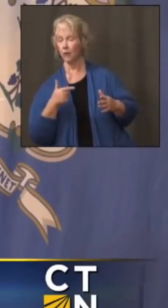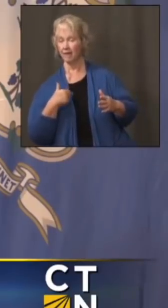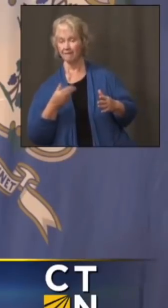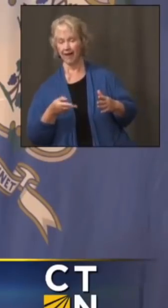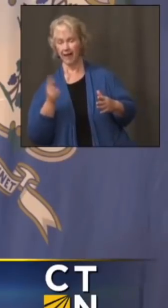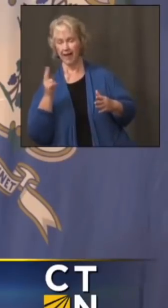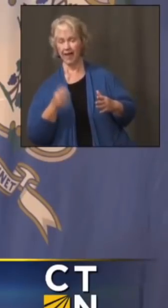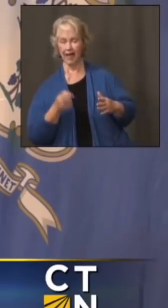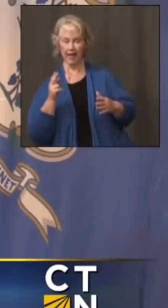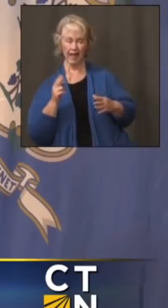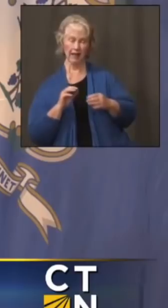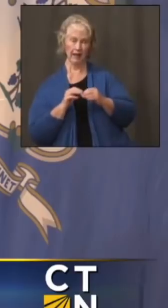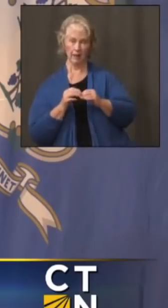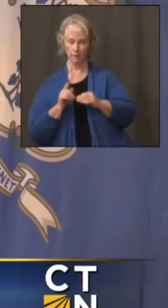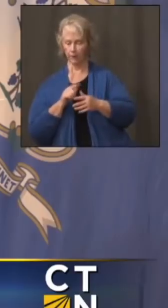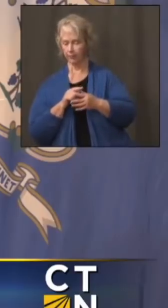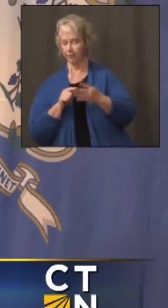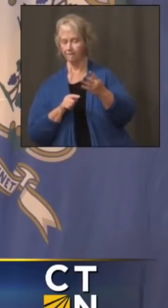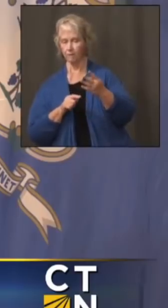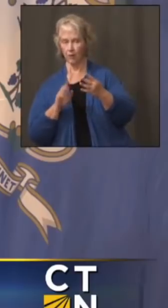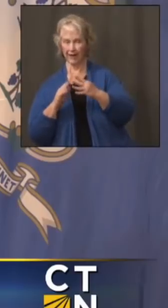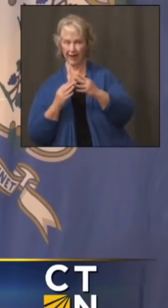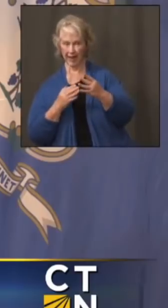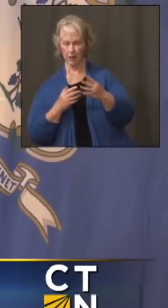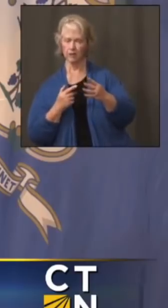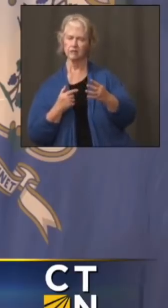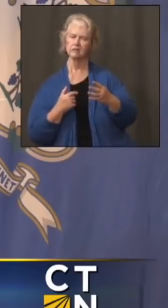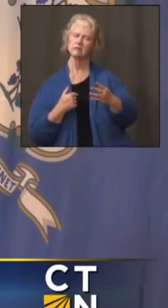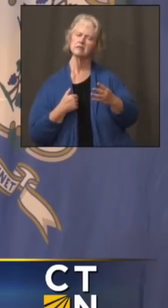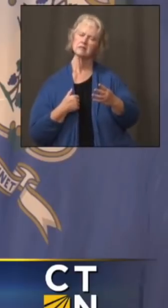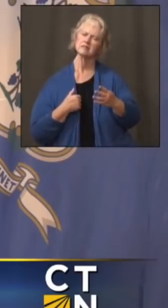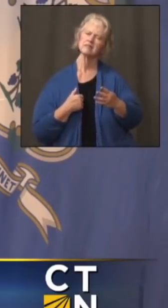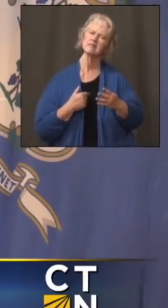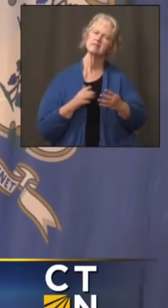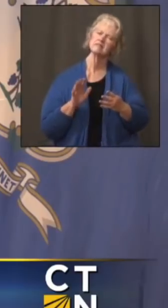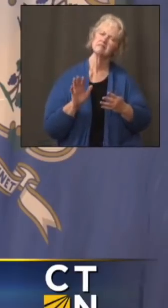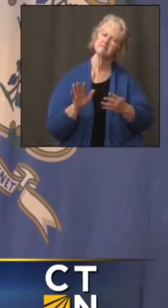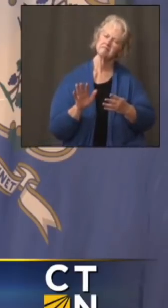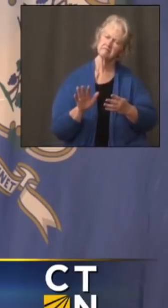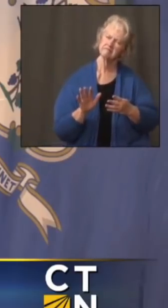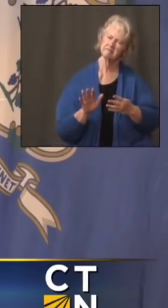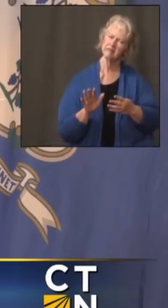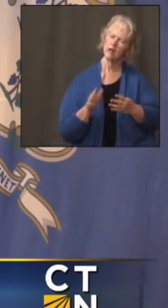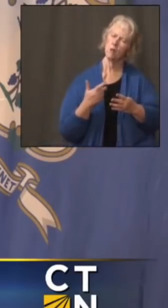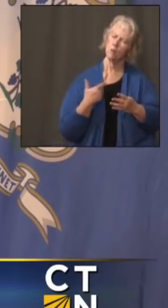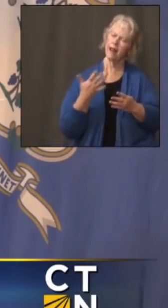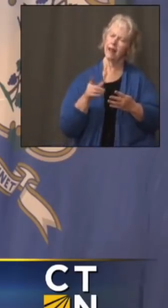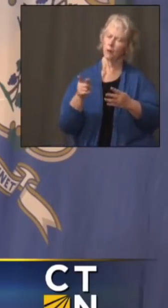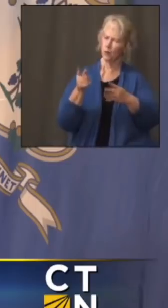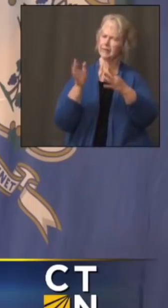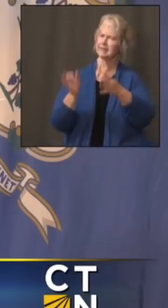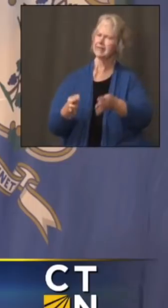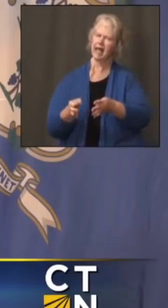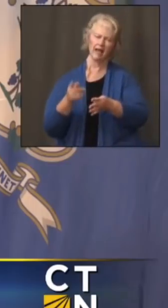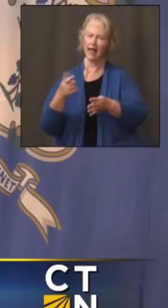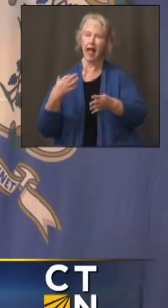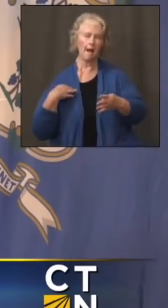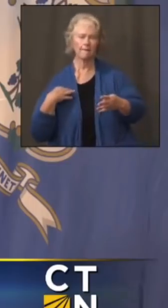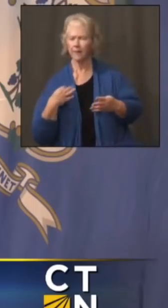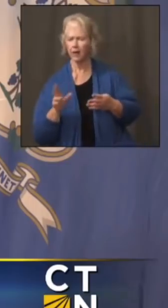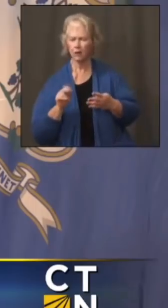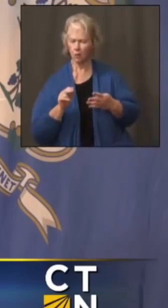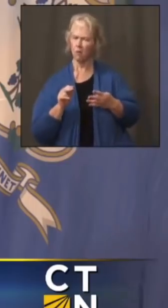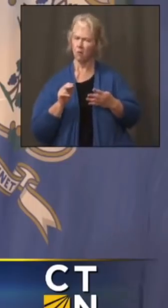cases, like the 4 towns we just mentioned, we're thinking about allowing that to be at their discretion. They wouldn't have to apply; they would do